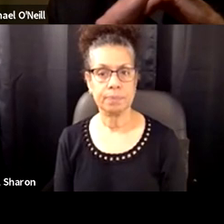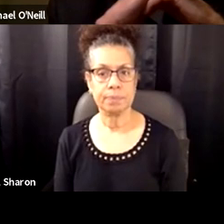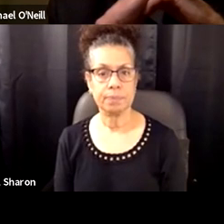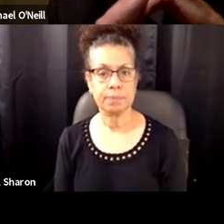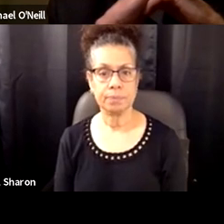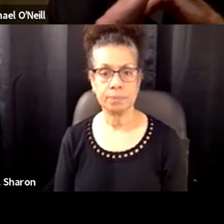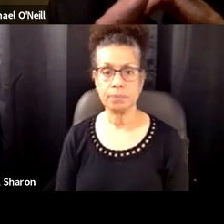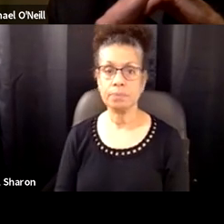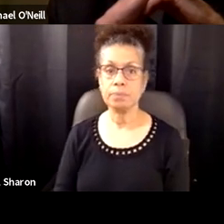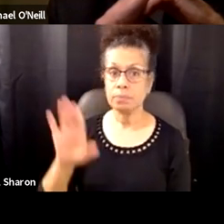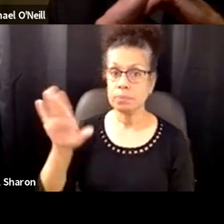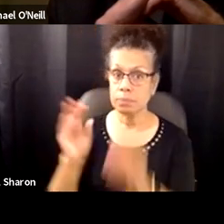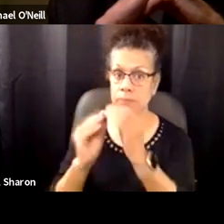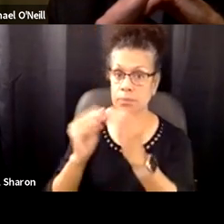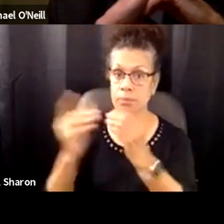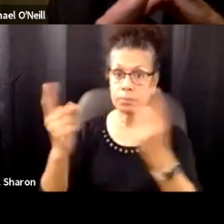other questions